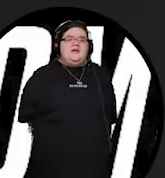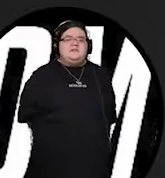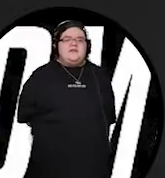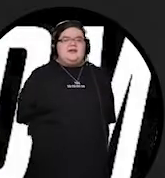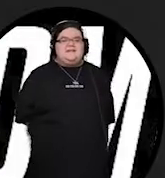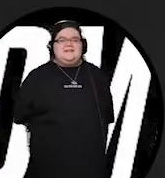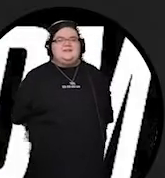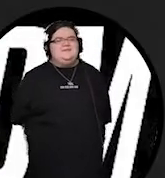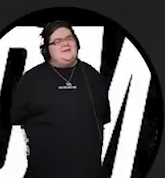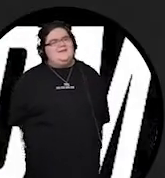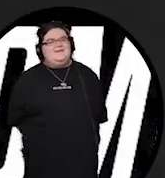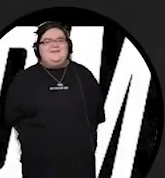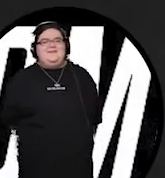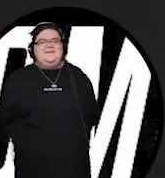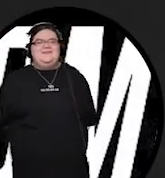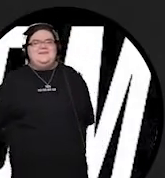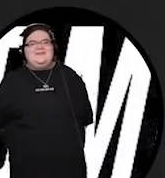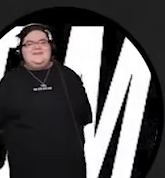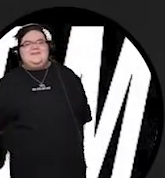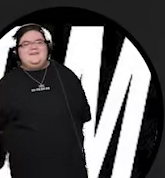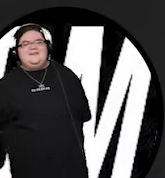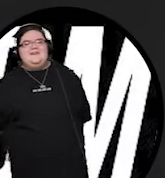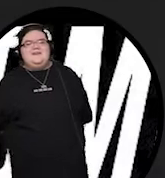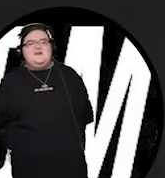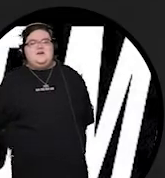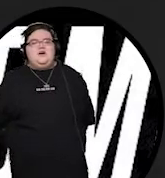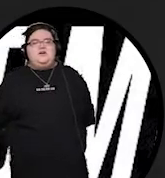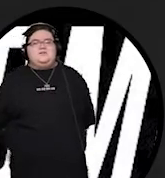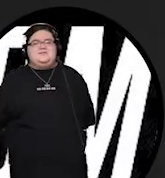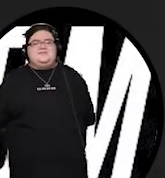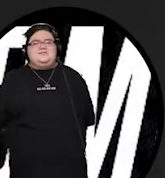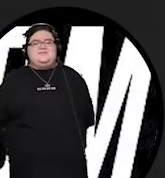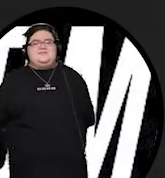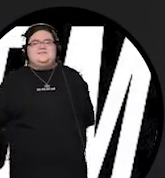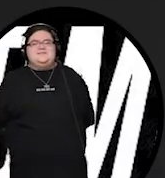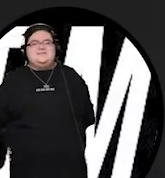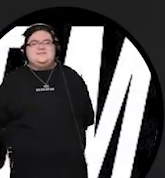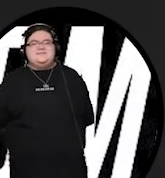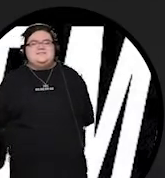filming. Exactly. So I'm like, he's gonna have back pain. Oh, dang!